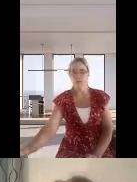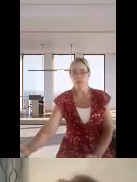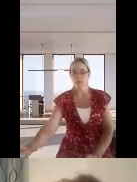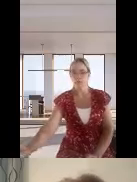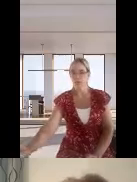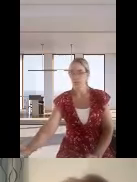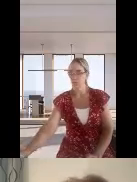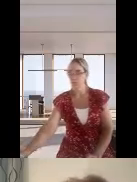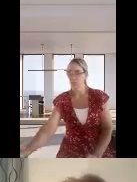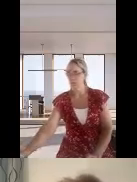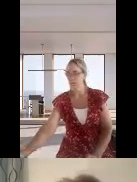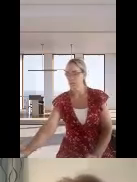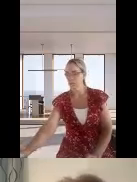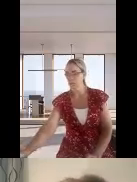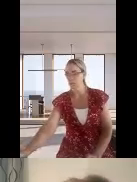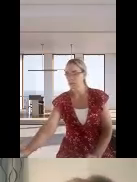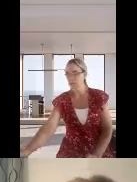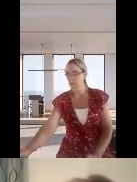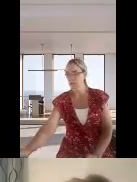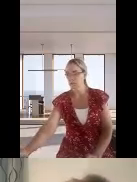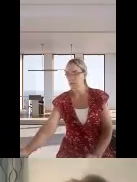There's a hand up. Okay, Trustee McDonald online.